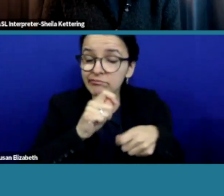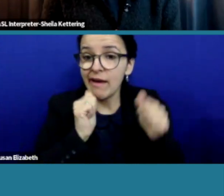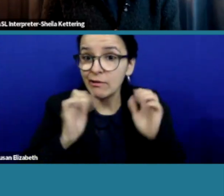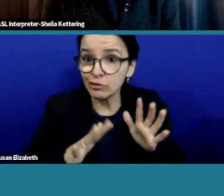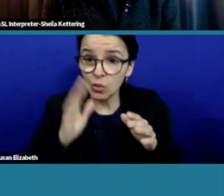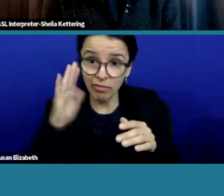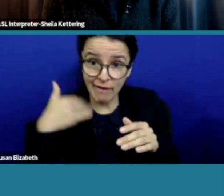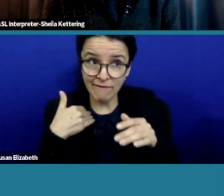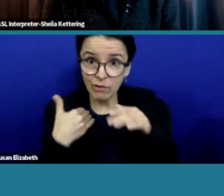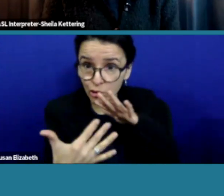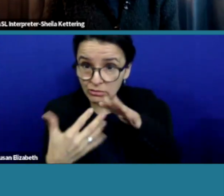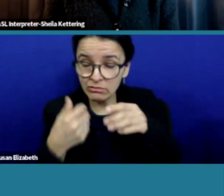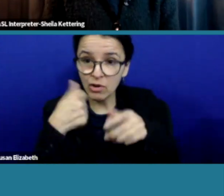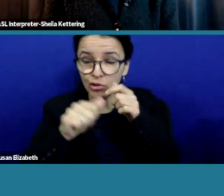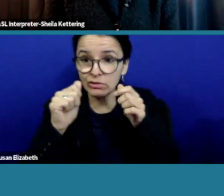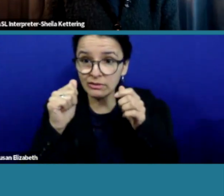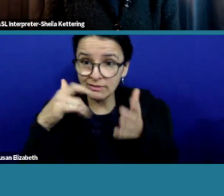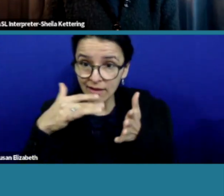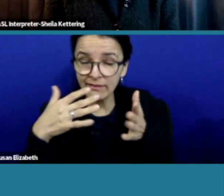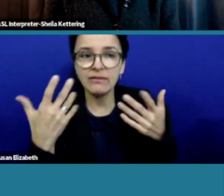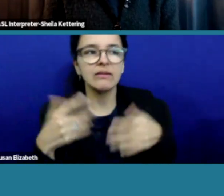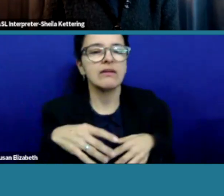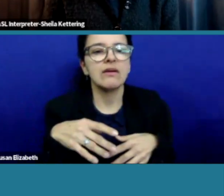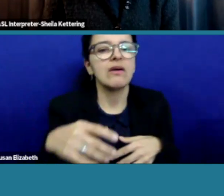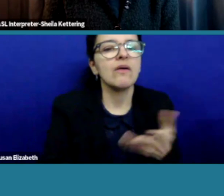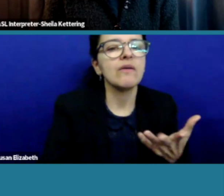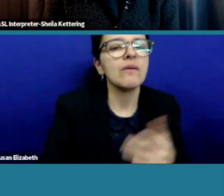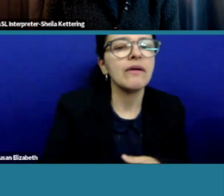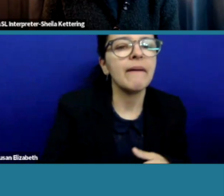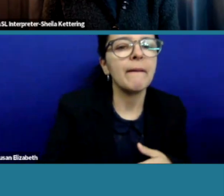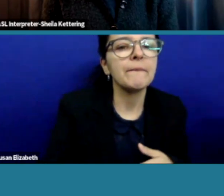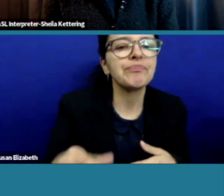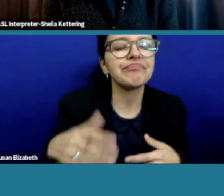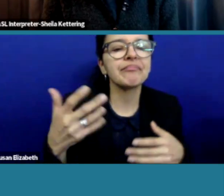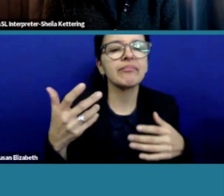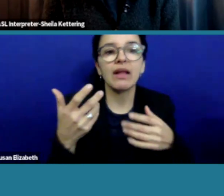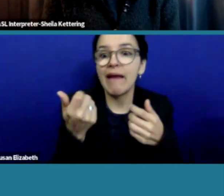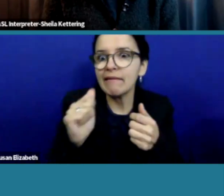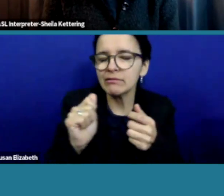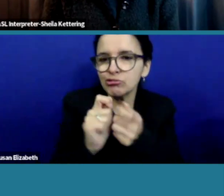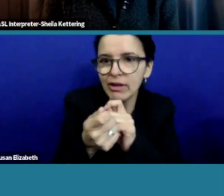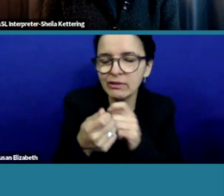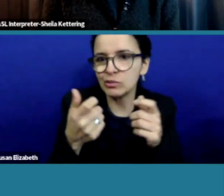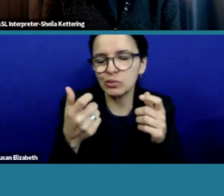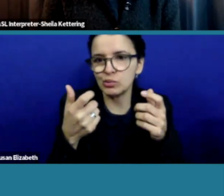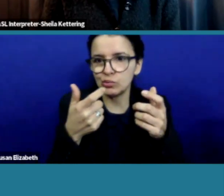we're going to give information about, you know, if any characters have been switched out,